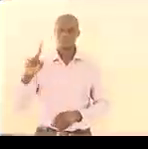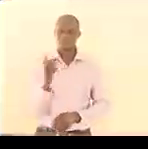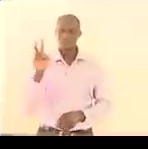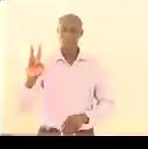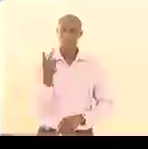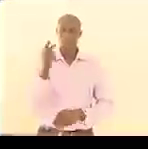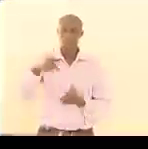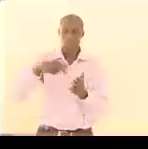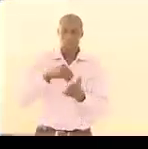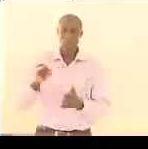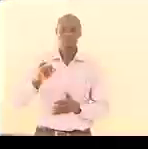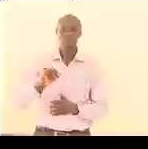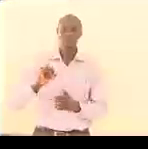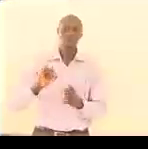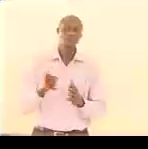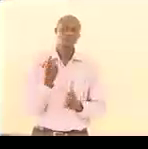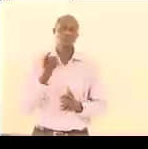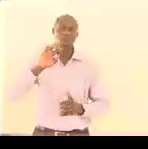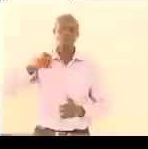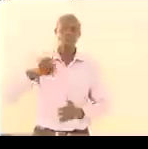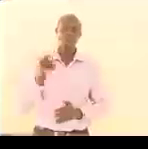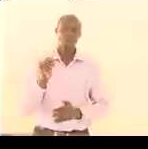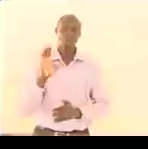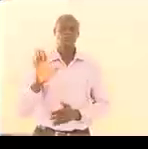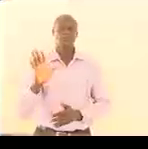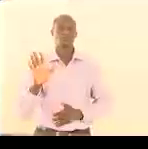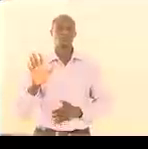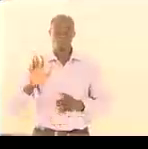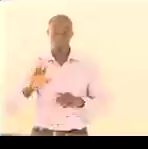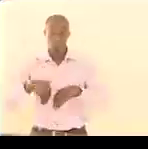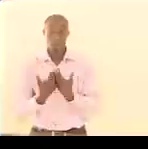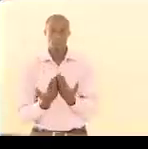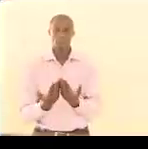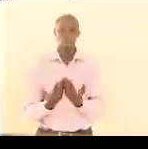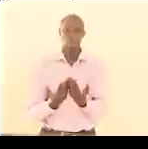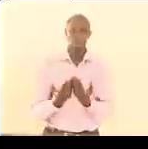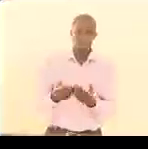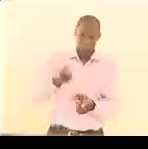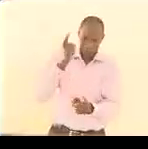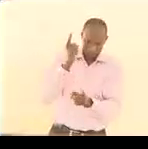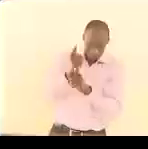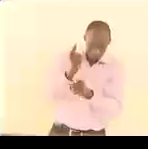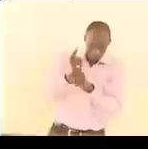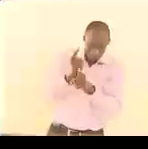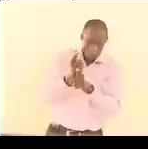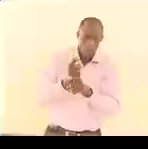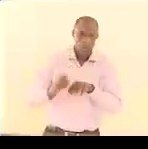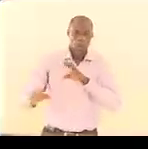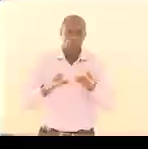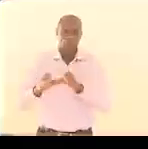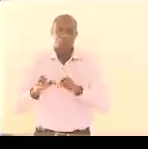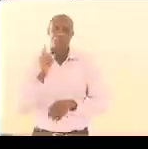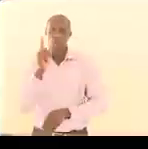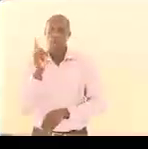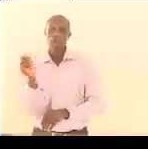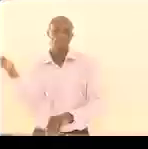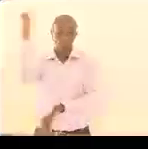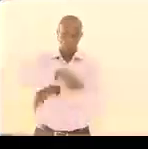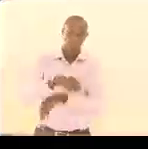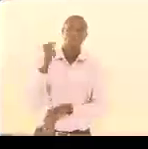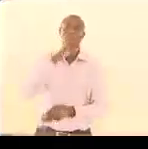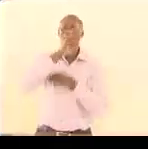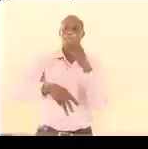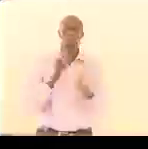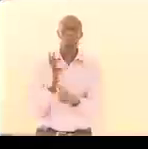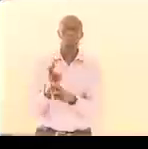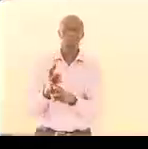second reading, 1 John 5, 1 to 6. How exactly does one